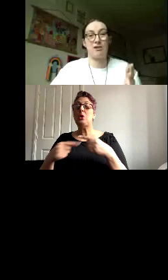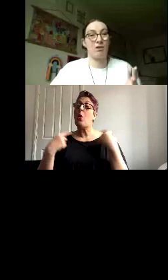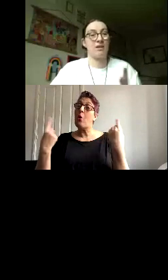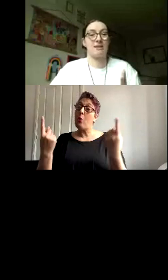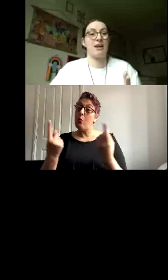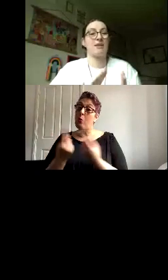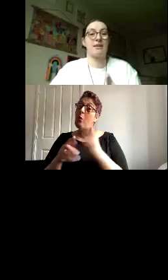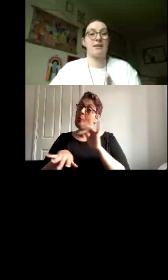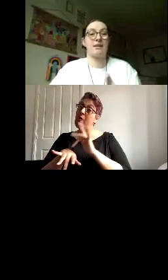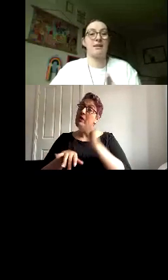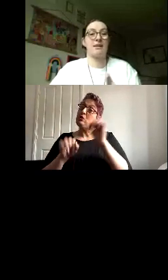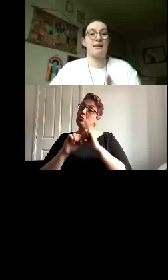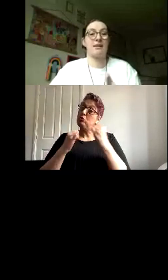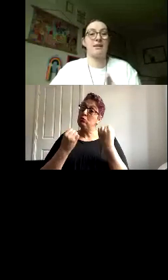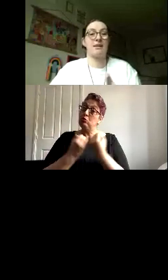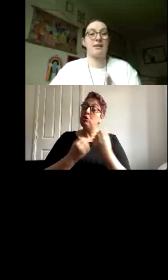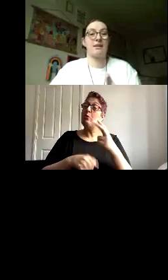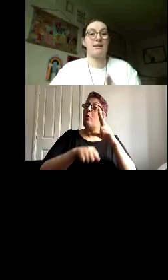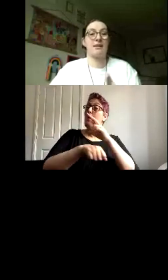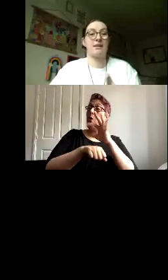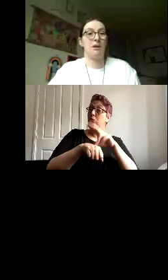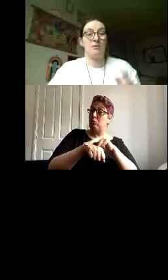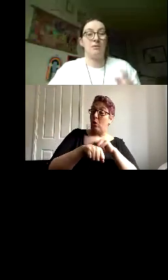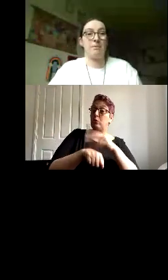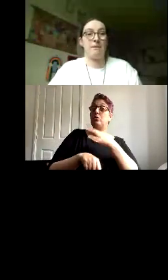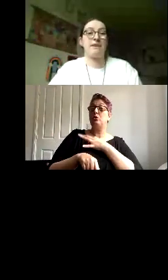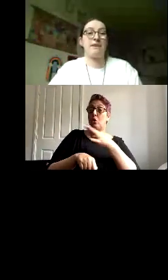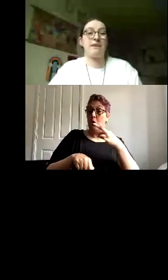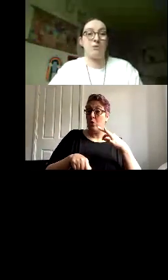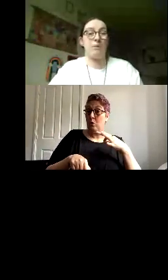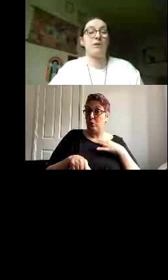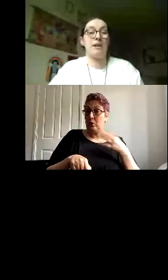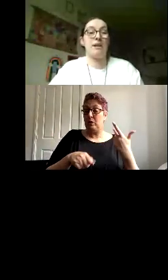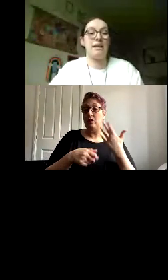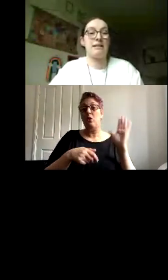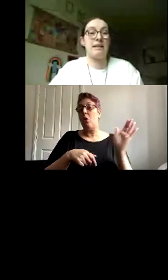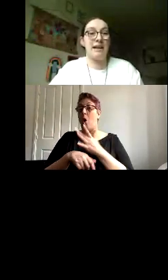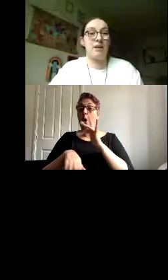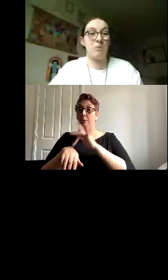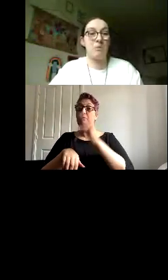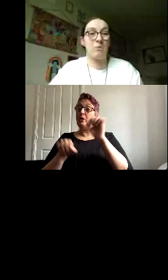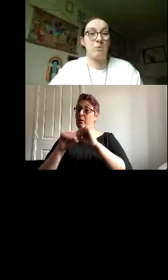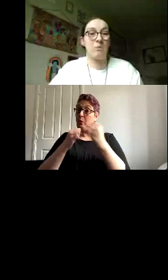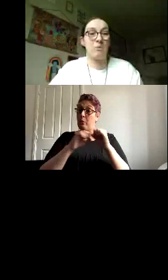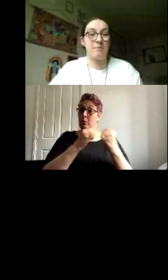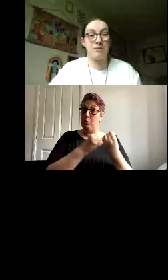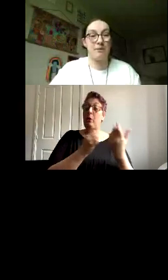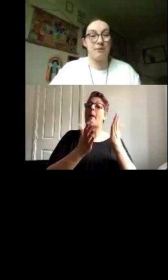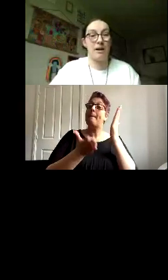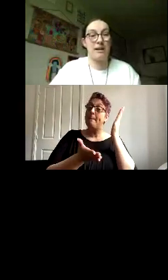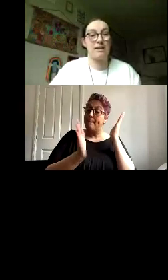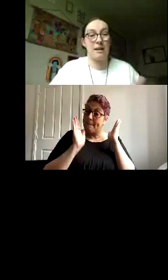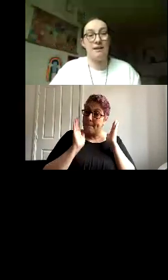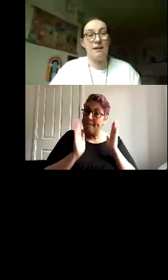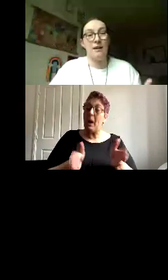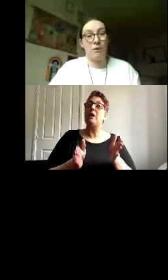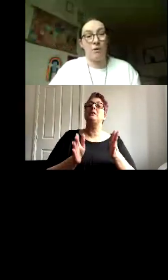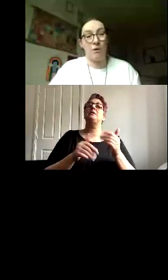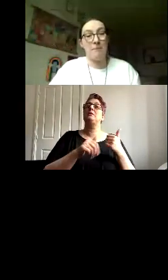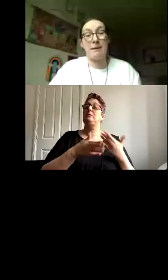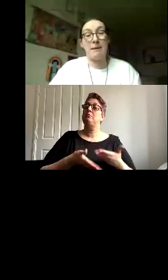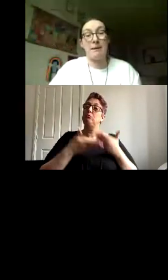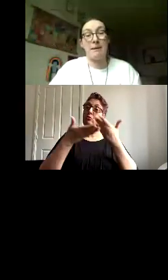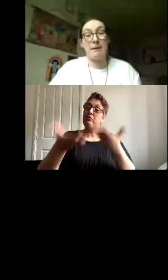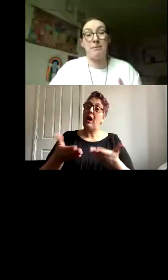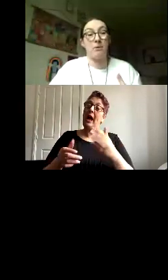care, doctors, nurses, and other professionals, but all of our professional bodies say that we must accessible care